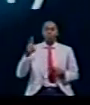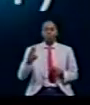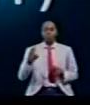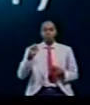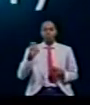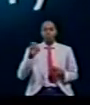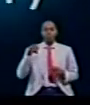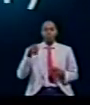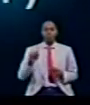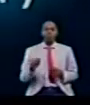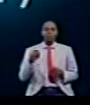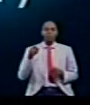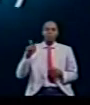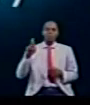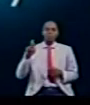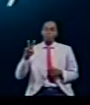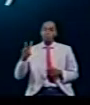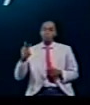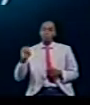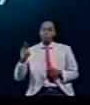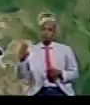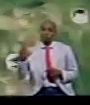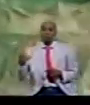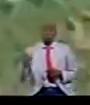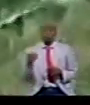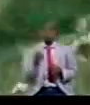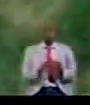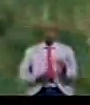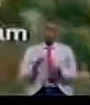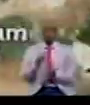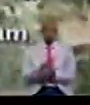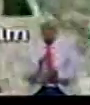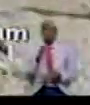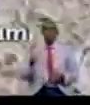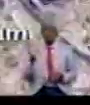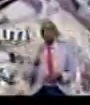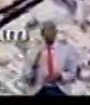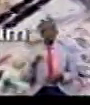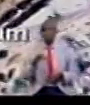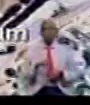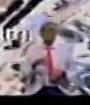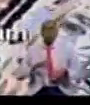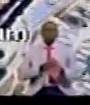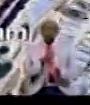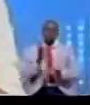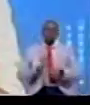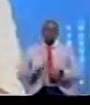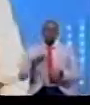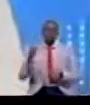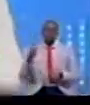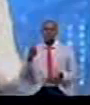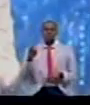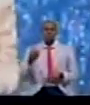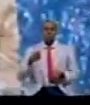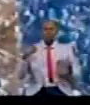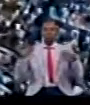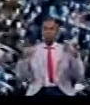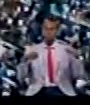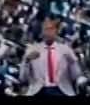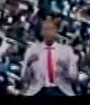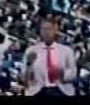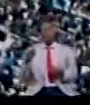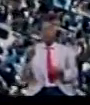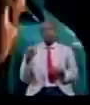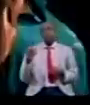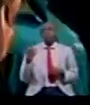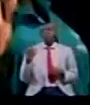read, self, I learned that the father happened to be a pastor, one of our pastors. And is this how we are going to keep on losing our young people? We